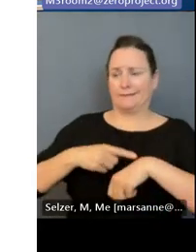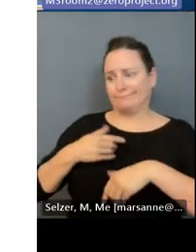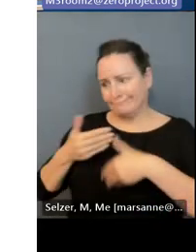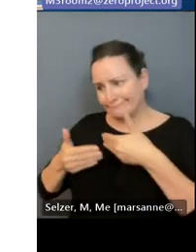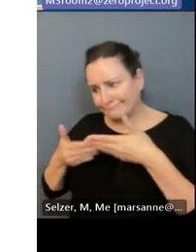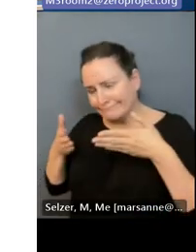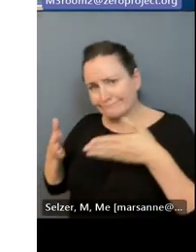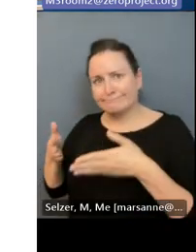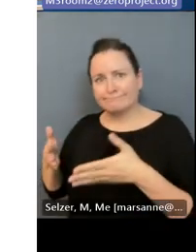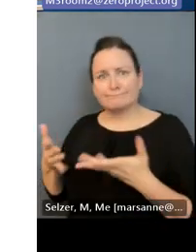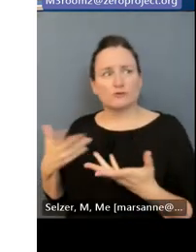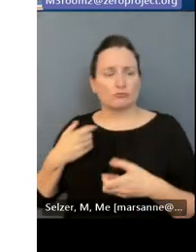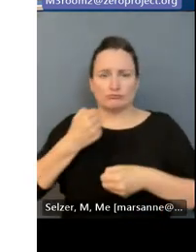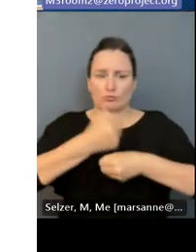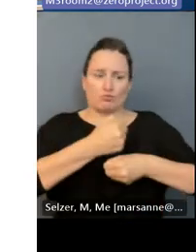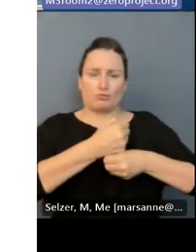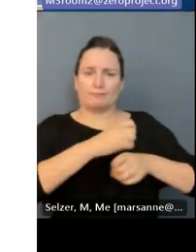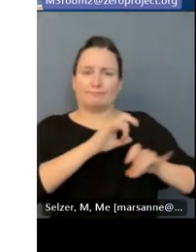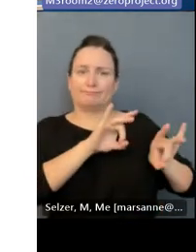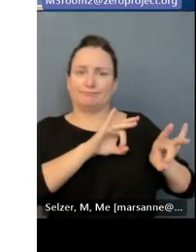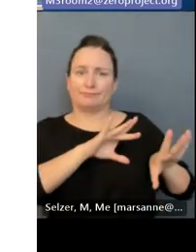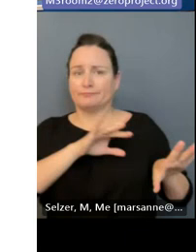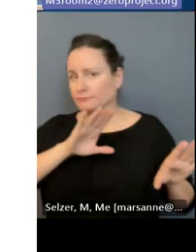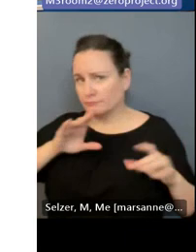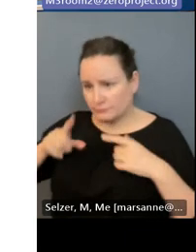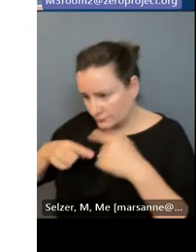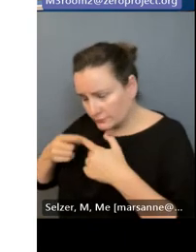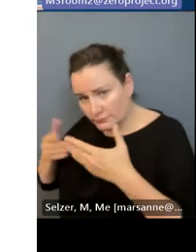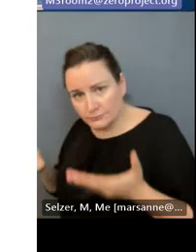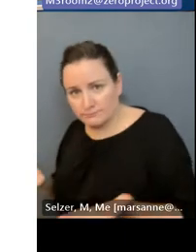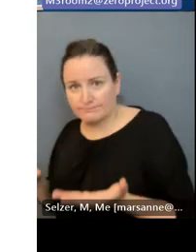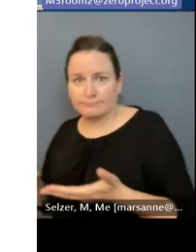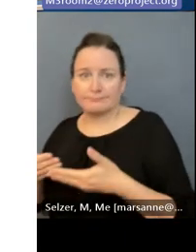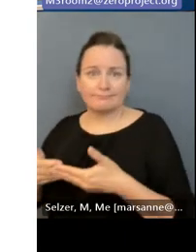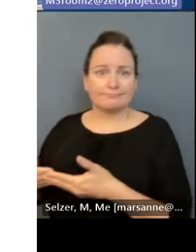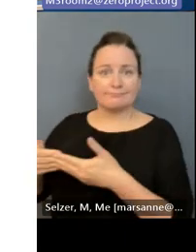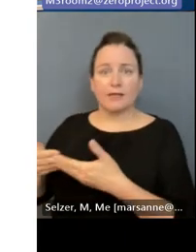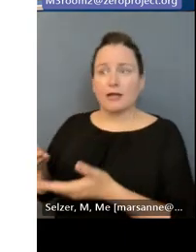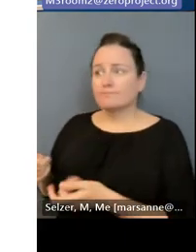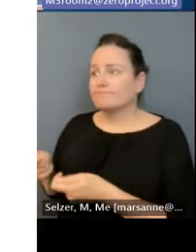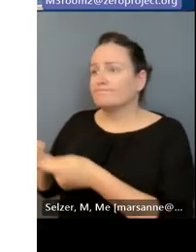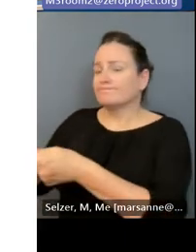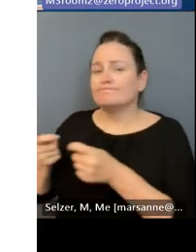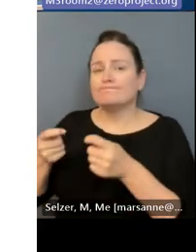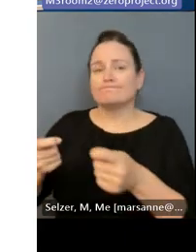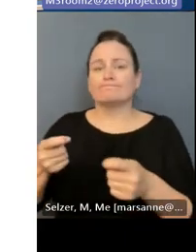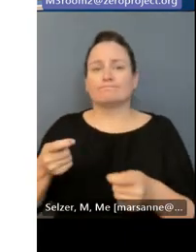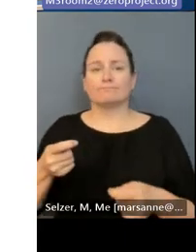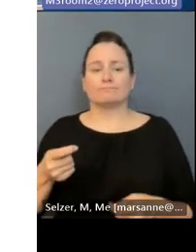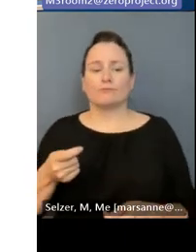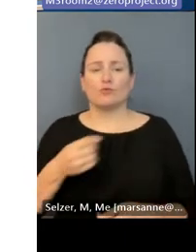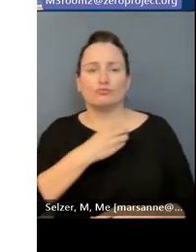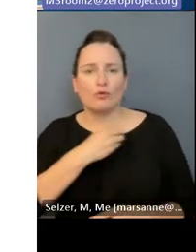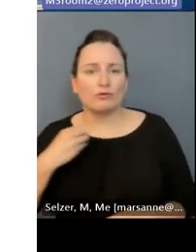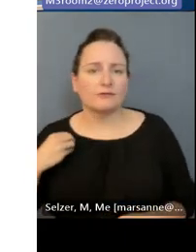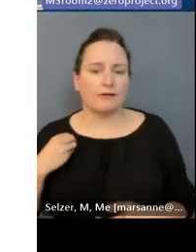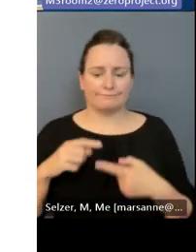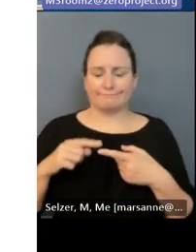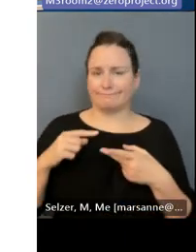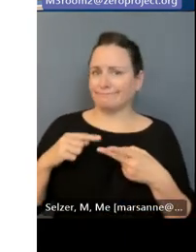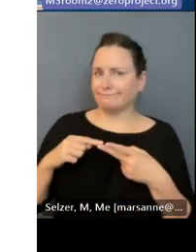and inconvenient to carry her, to take her to therapy centers or to hospitals. So it was